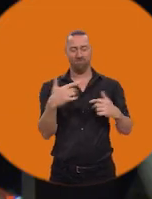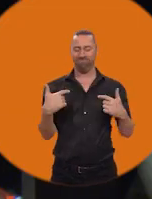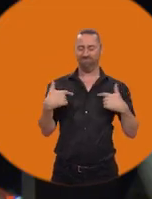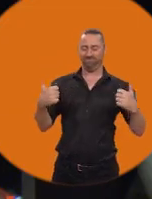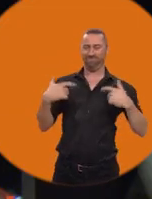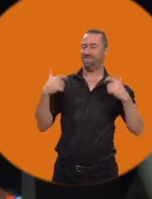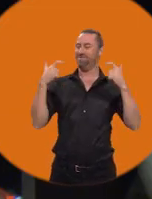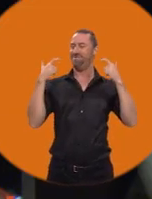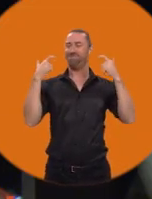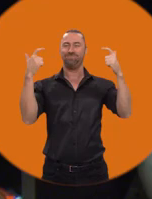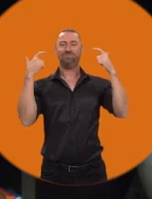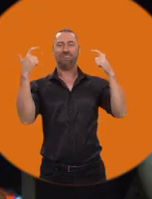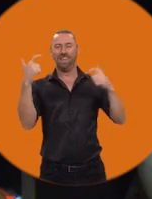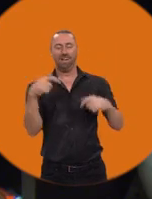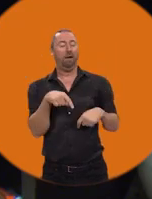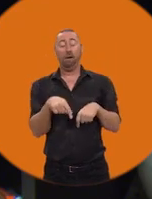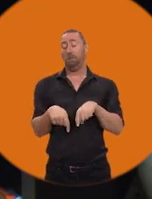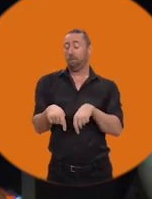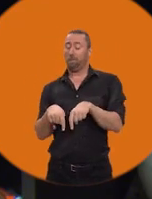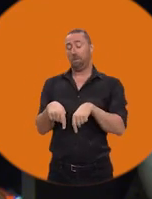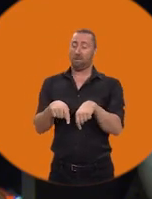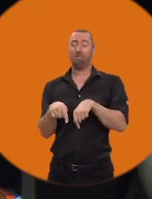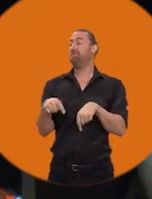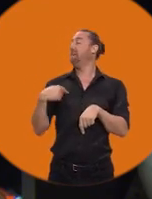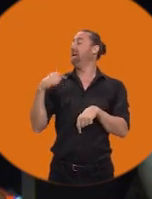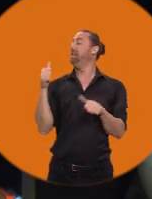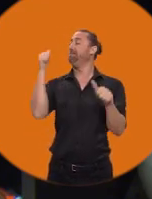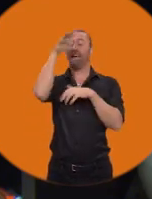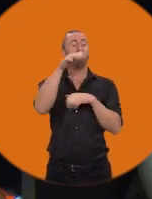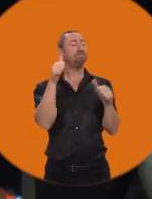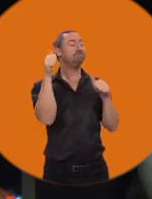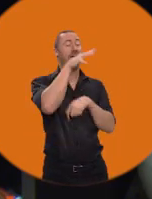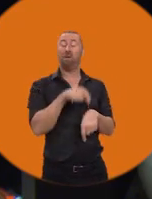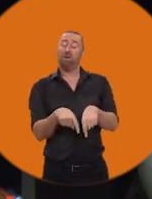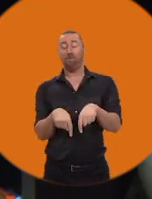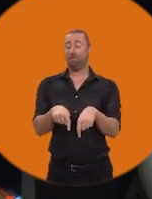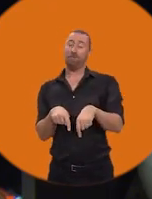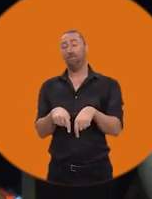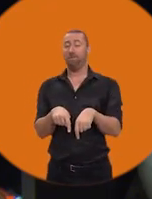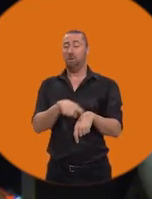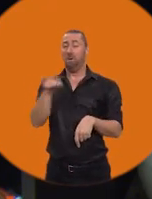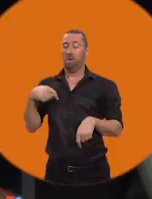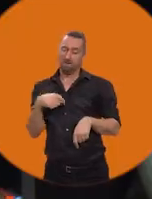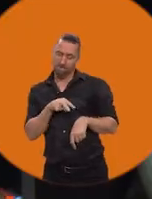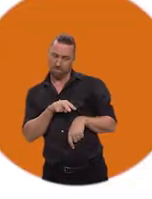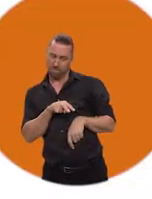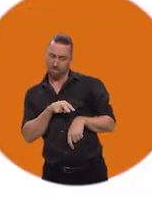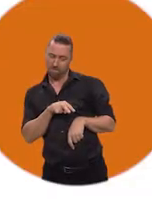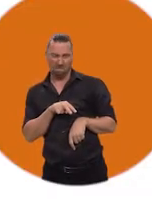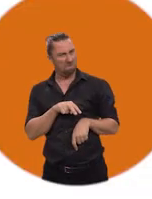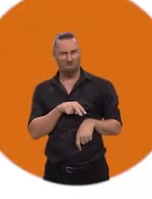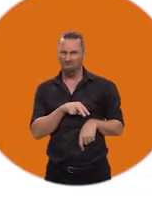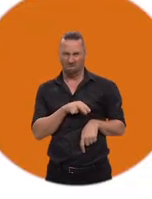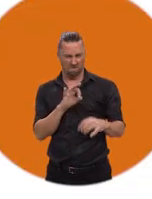in a while and strut round the bush with an I'm famous smile, sometimes it's best to